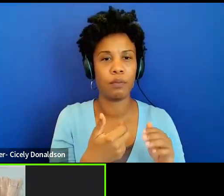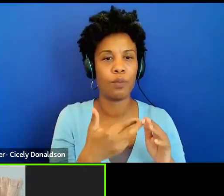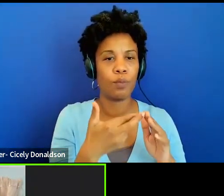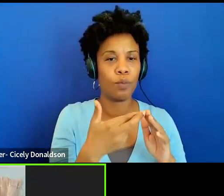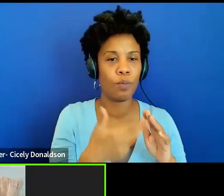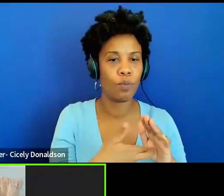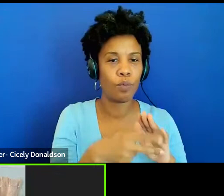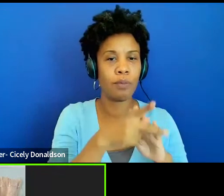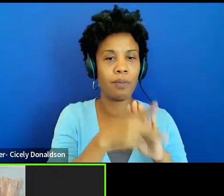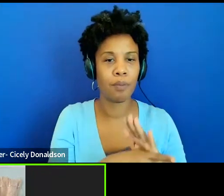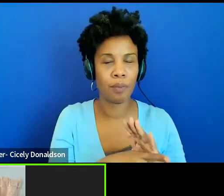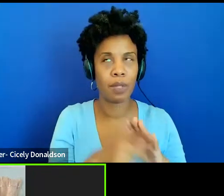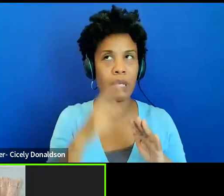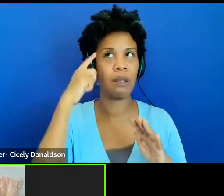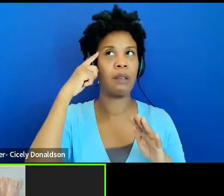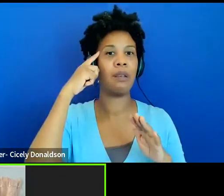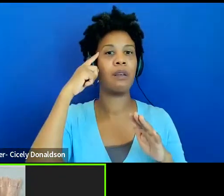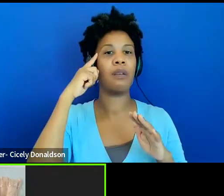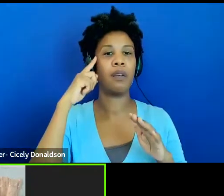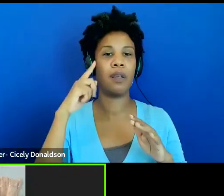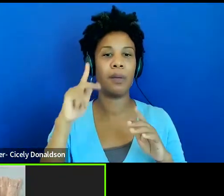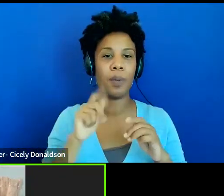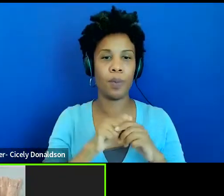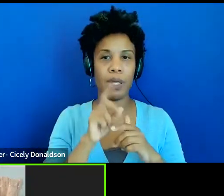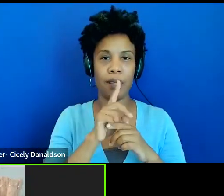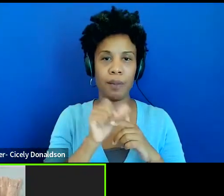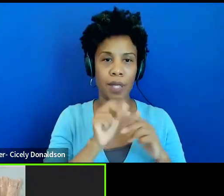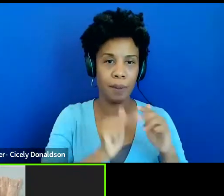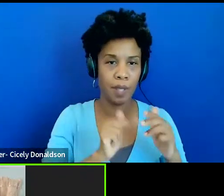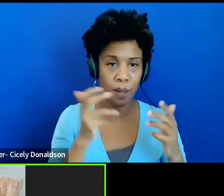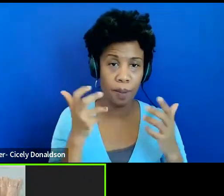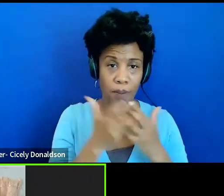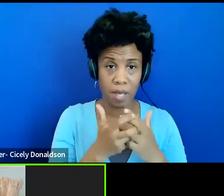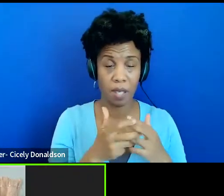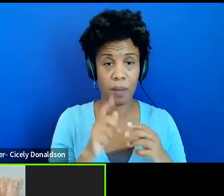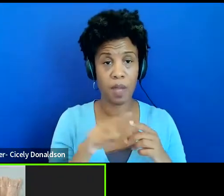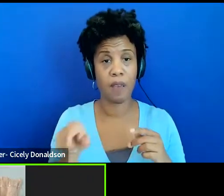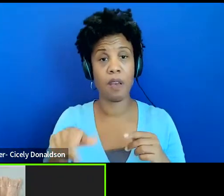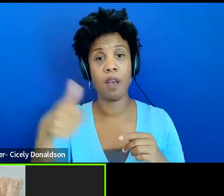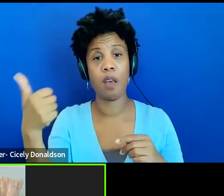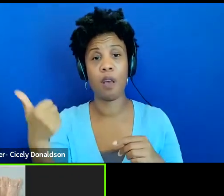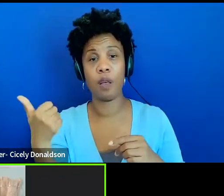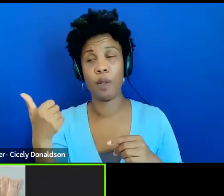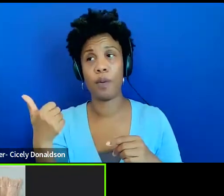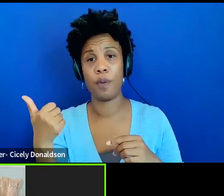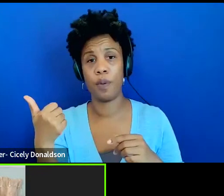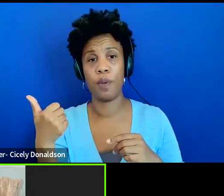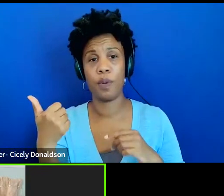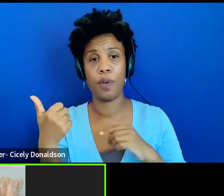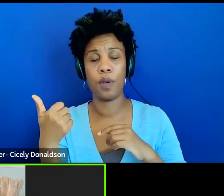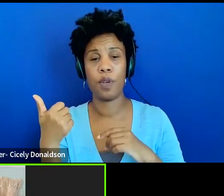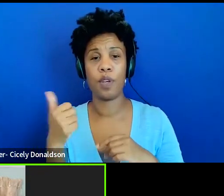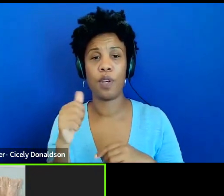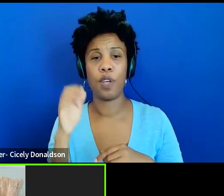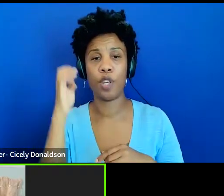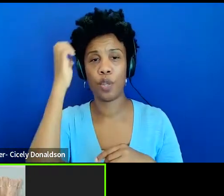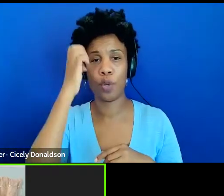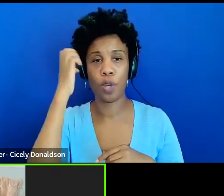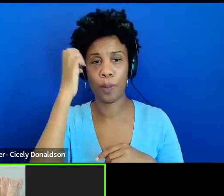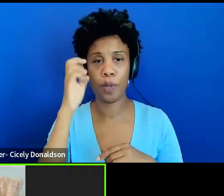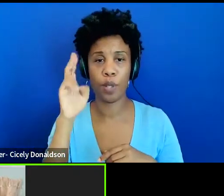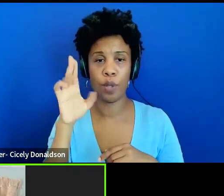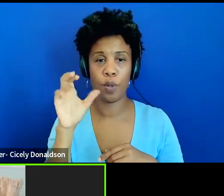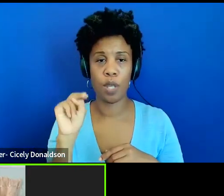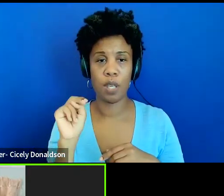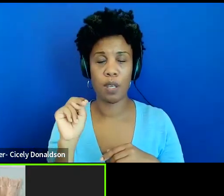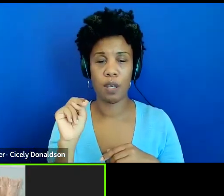we have our other hospital, the Owen King European Union Hospital, which is very